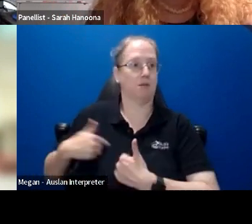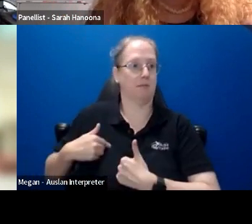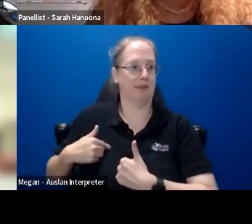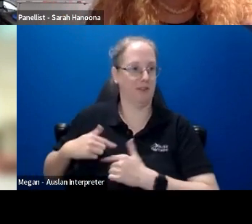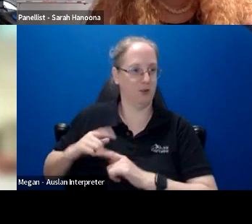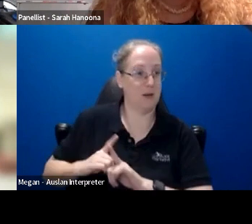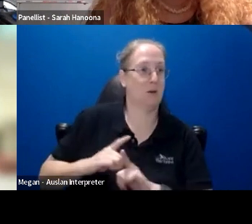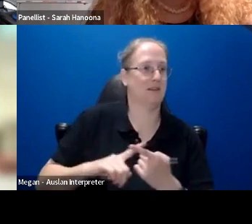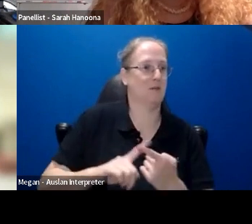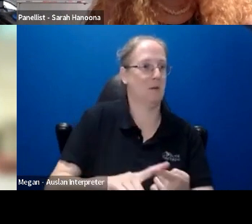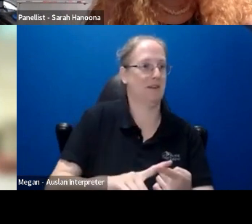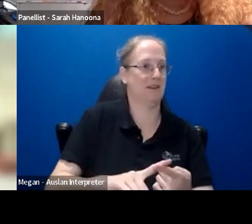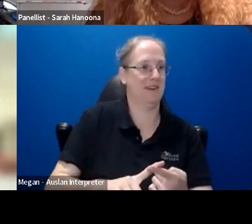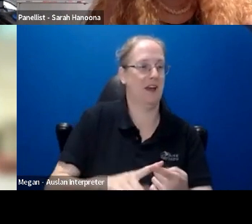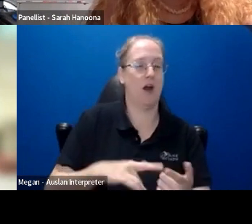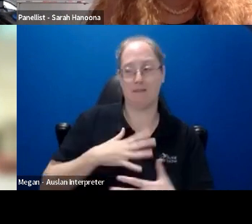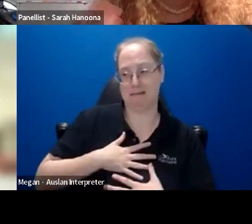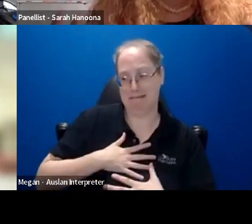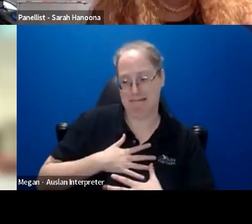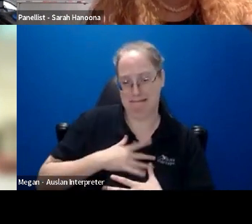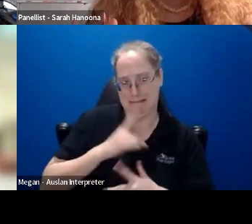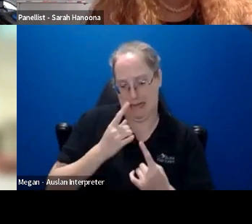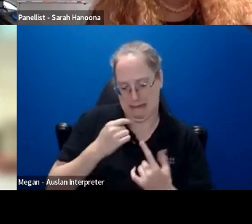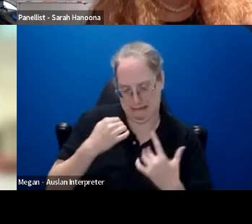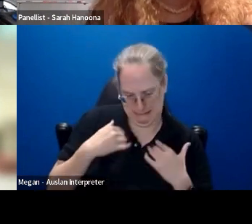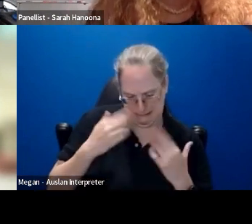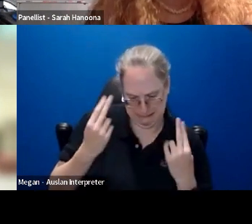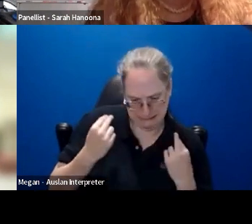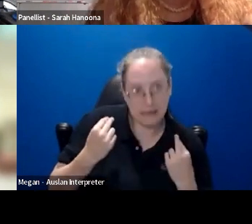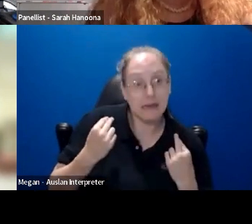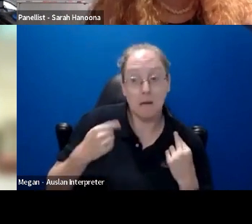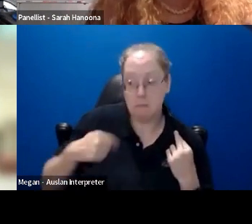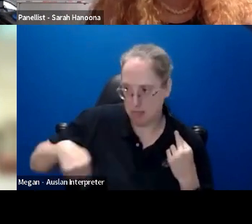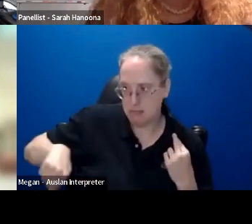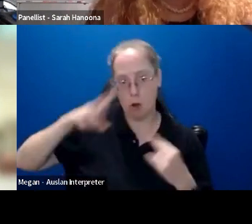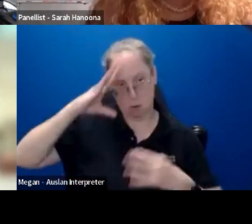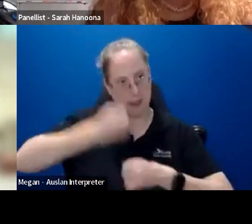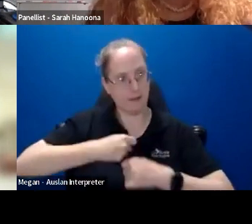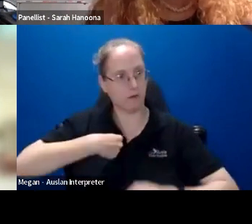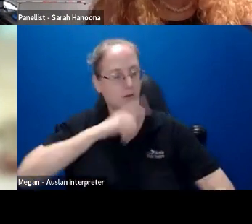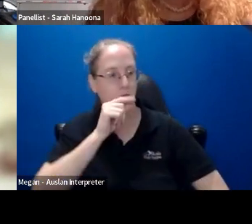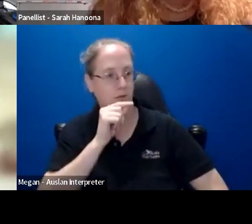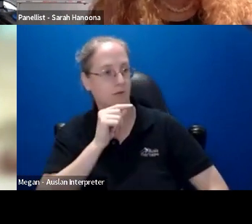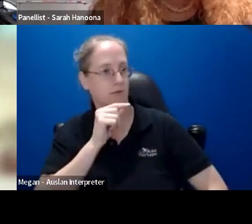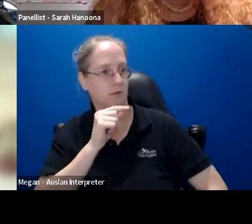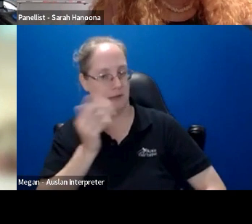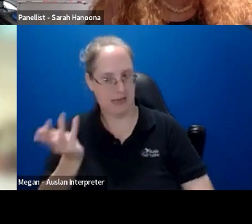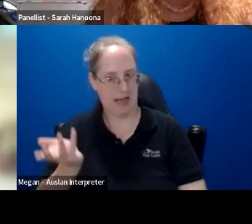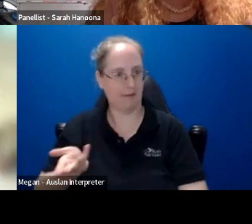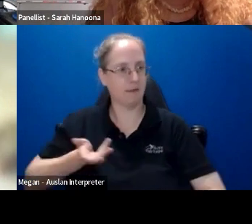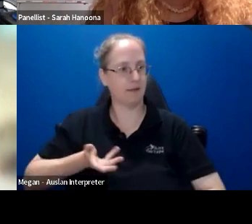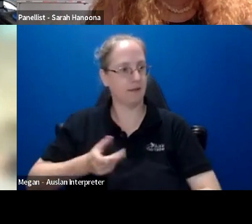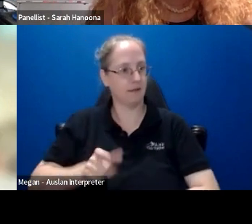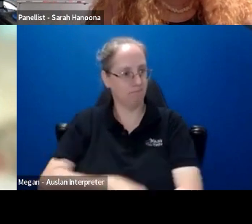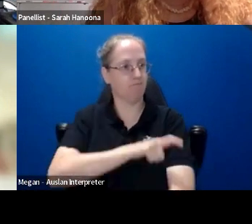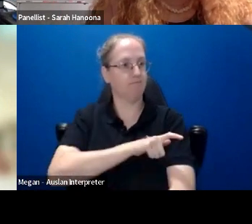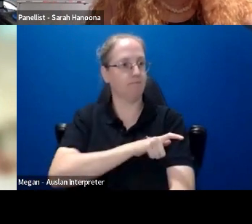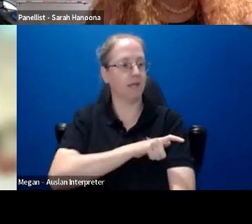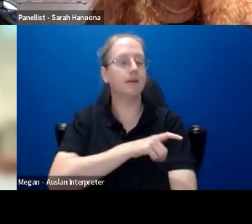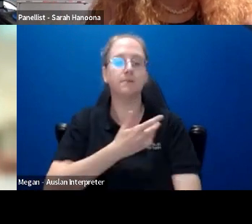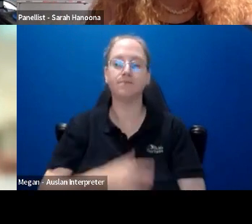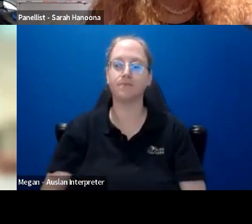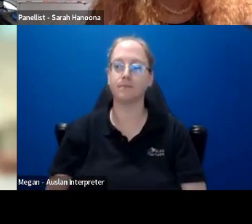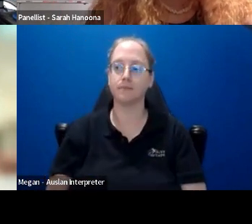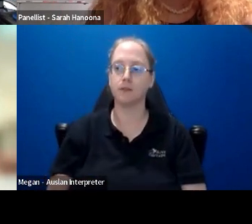when I felt like I cannot do it, but there were always people who believed in me. So it feels like I really